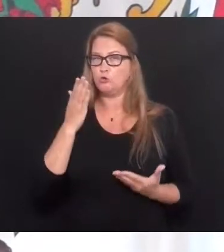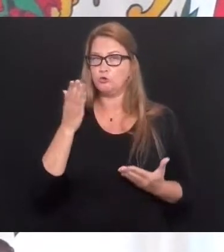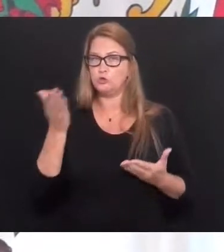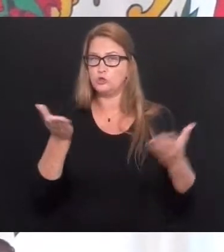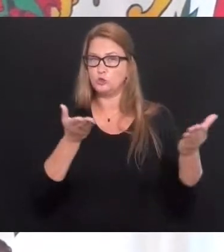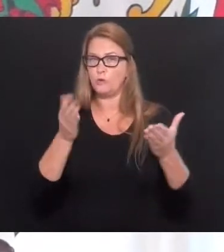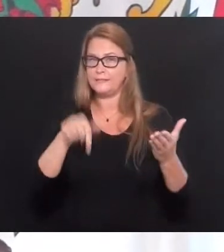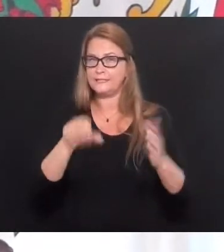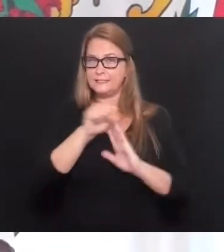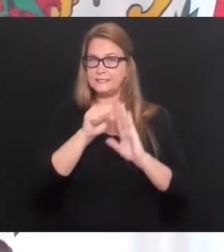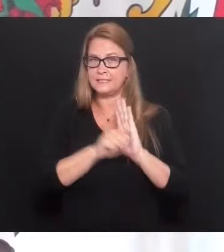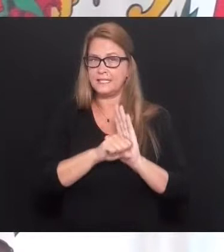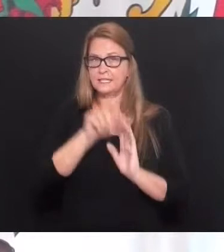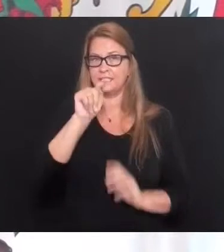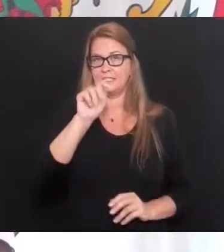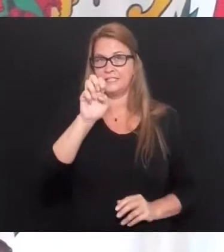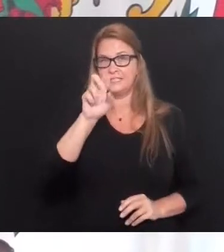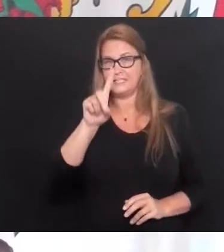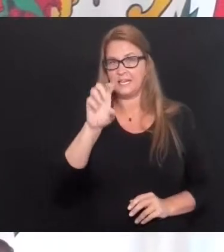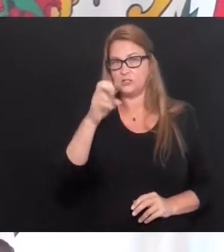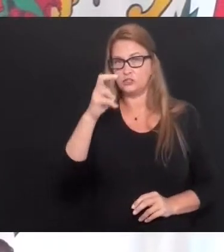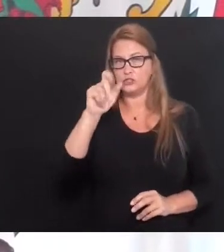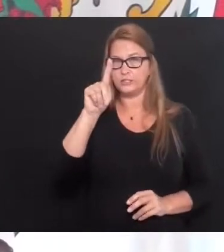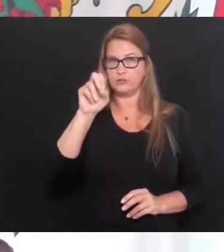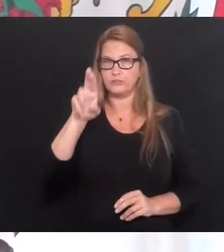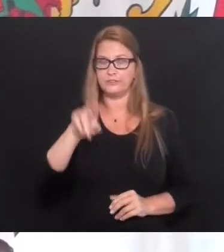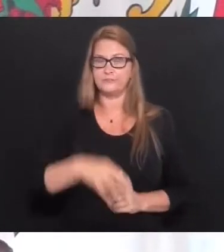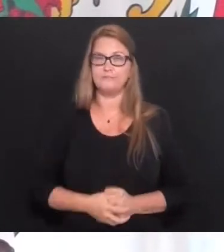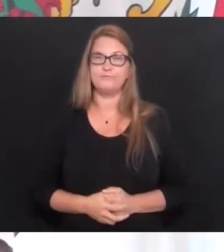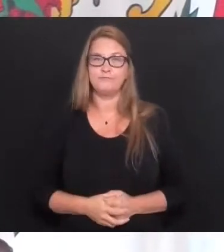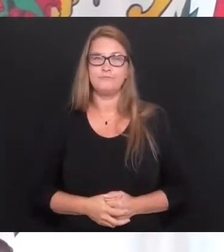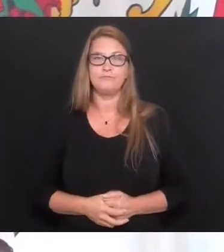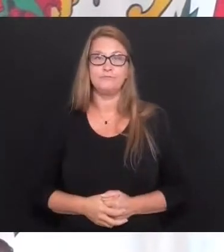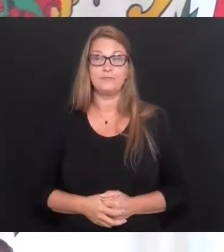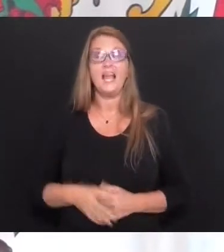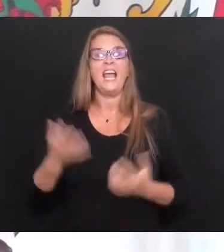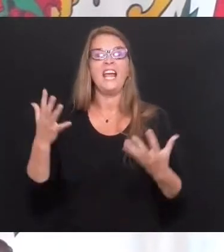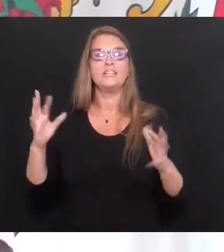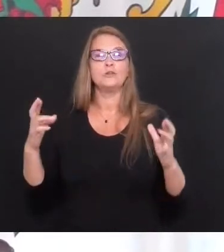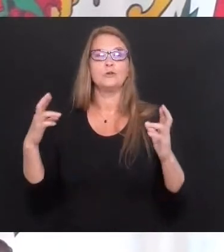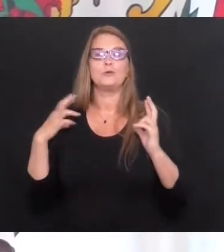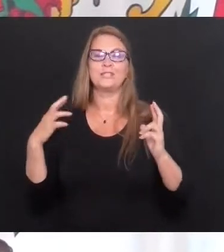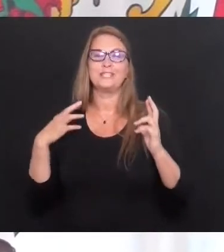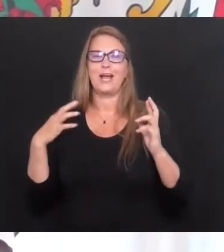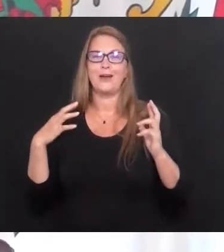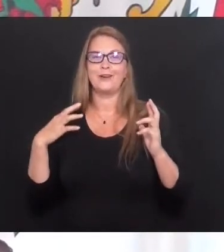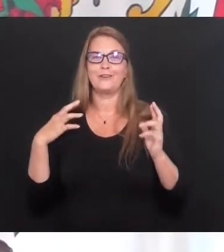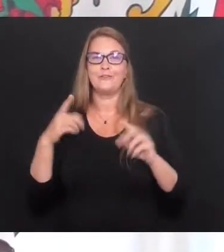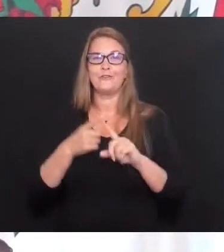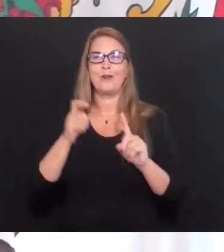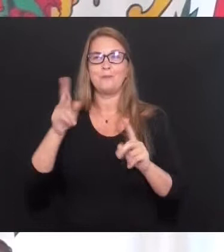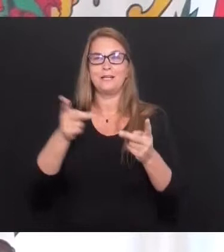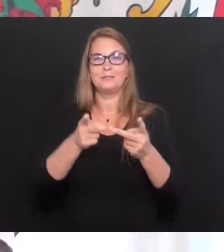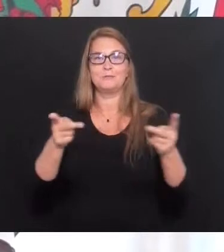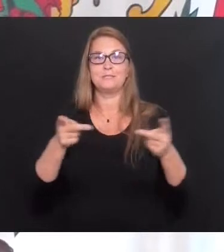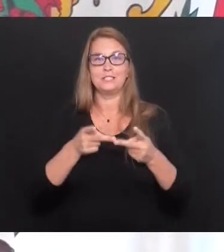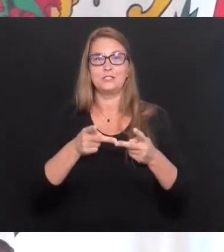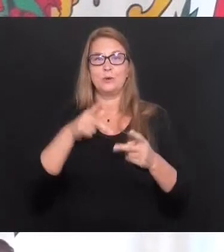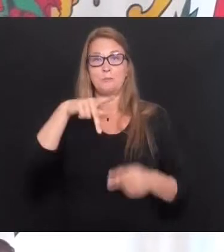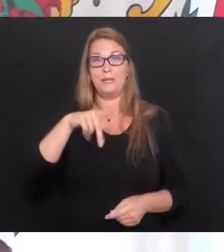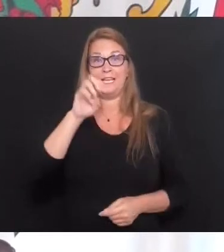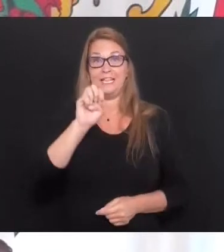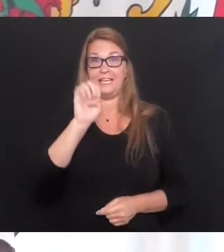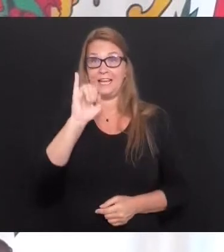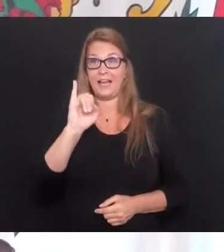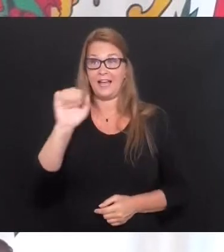unbelievably, and that's Ted Cheatham. You know, Ted is retiring from his post with PEIA,